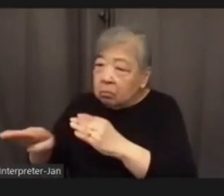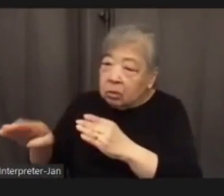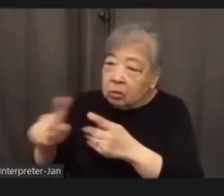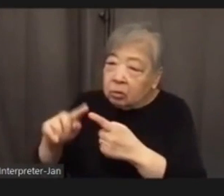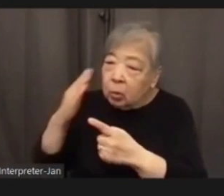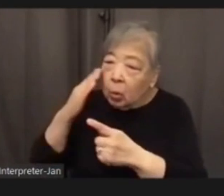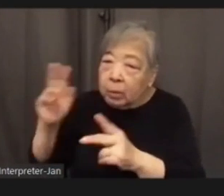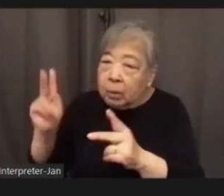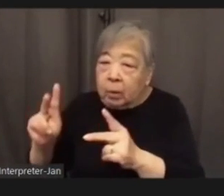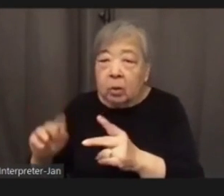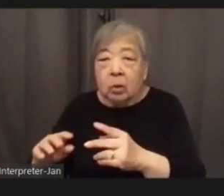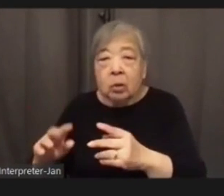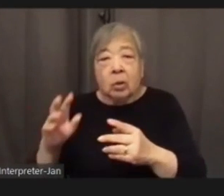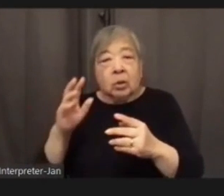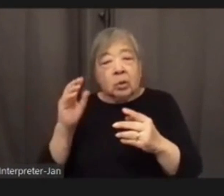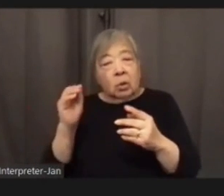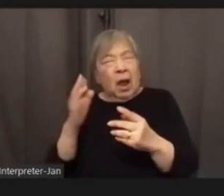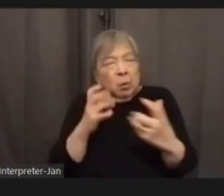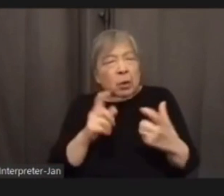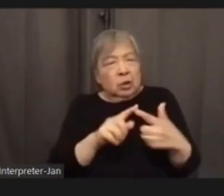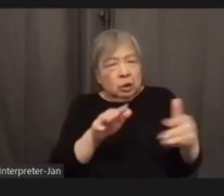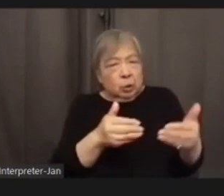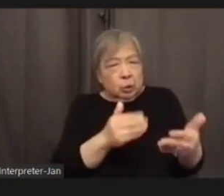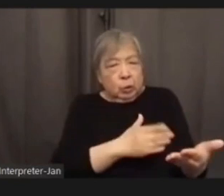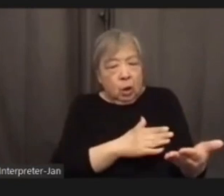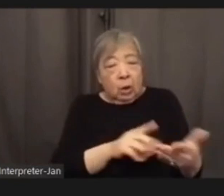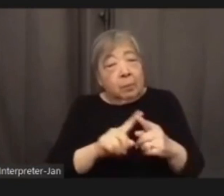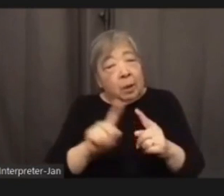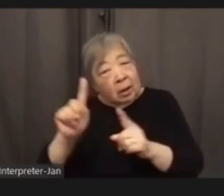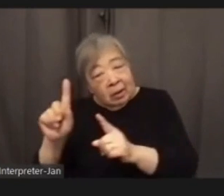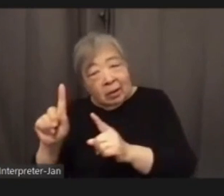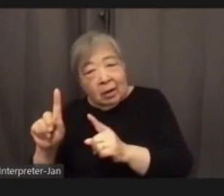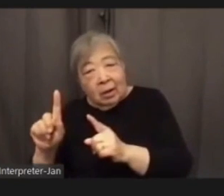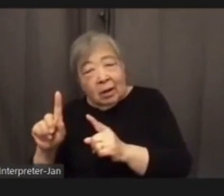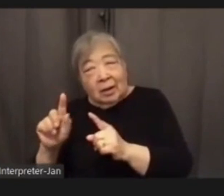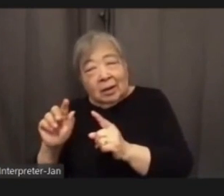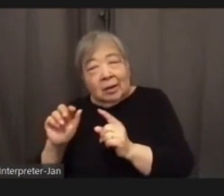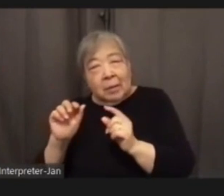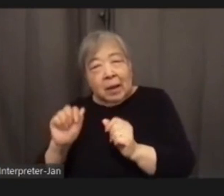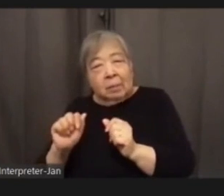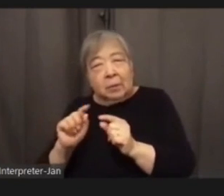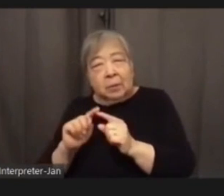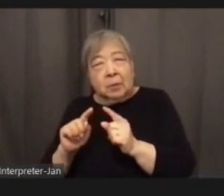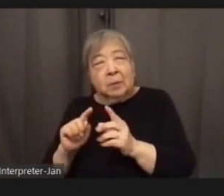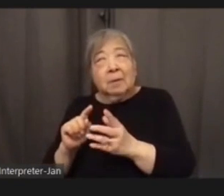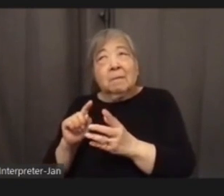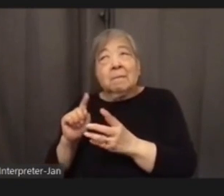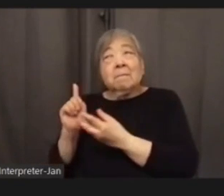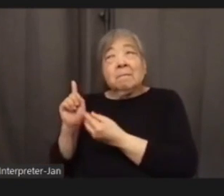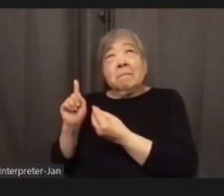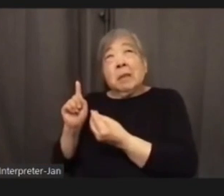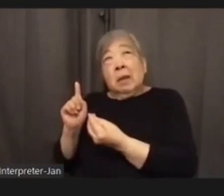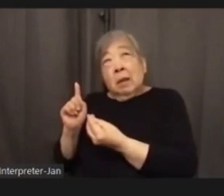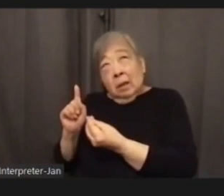song Somos Asiáticos. Well, first of all, it was such, to be able to redo this song